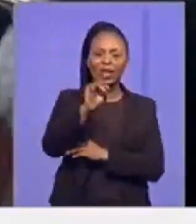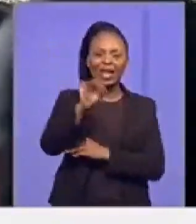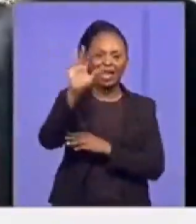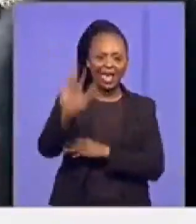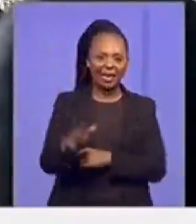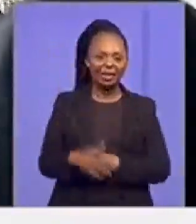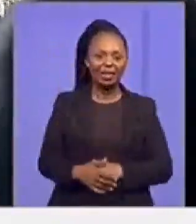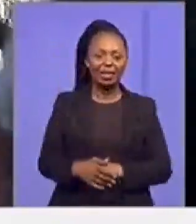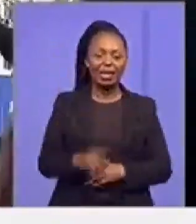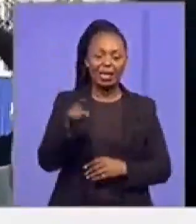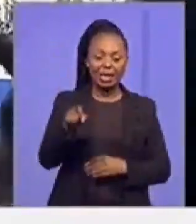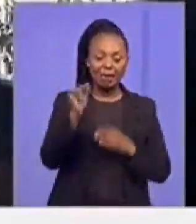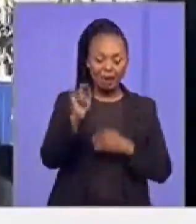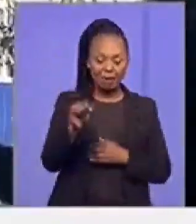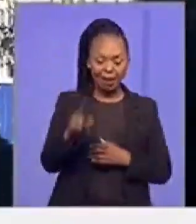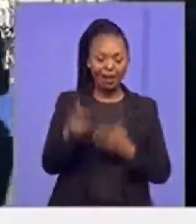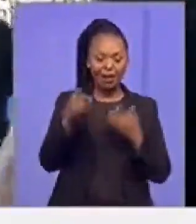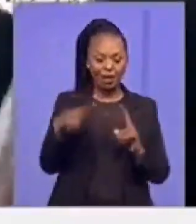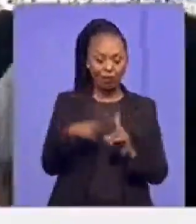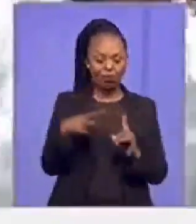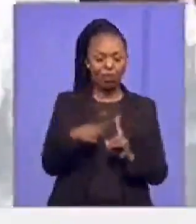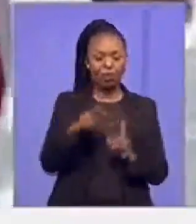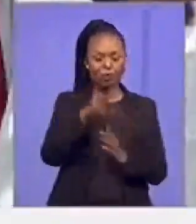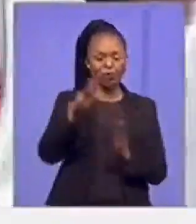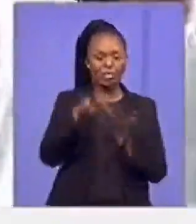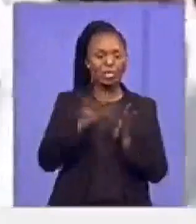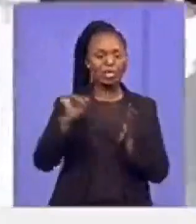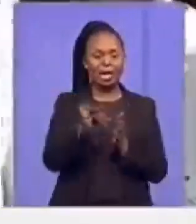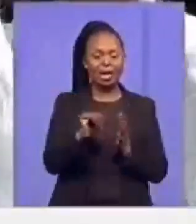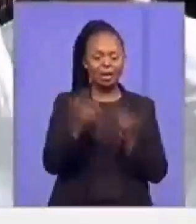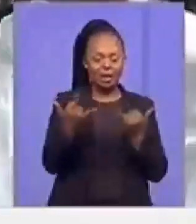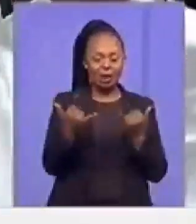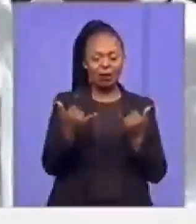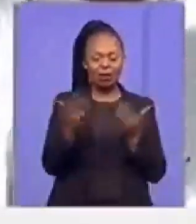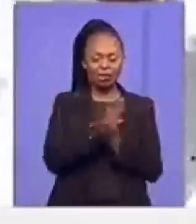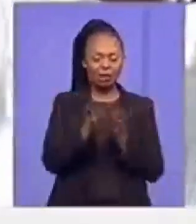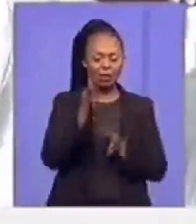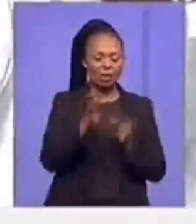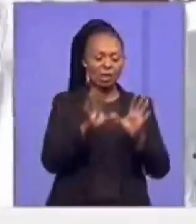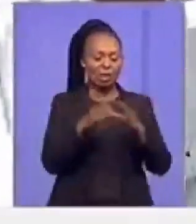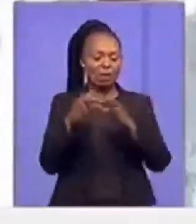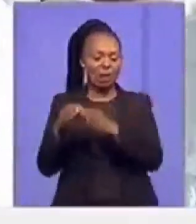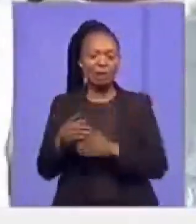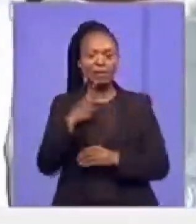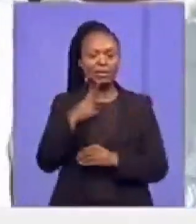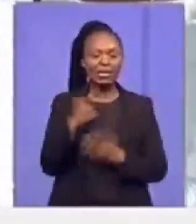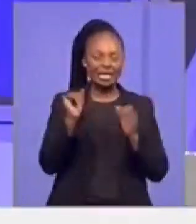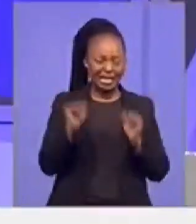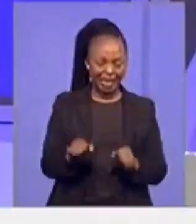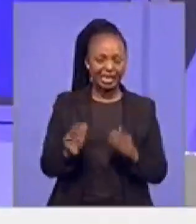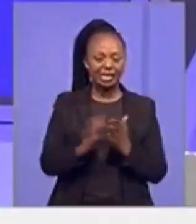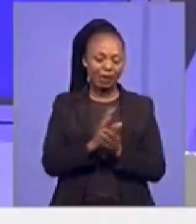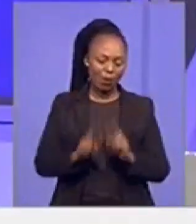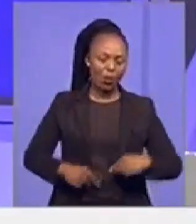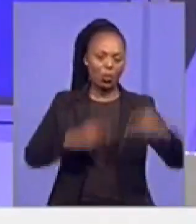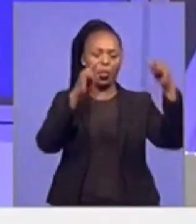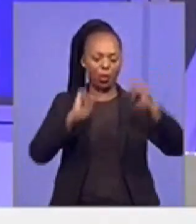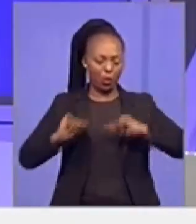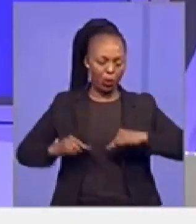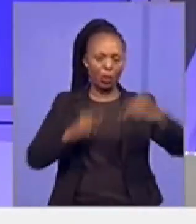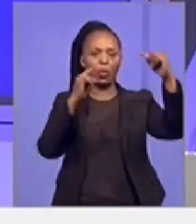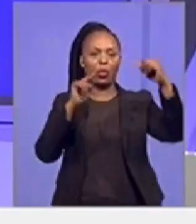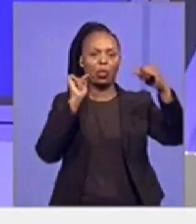ke ka bofutshwanyane maikutlo a neng a bua haholo ke mekga ya bohanyetso hore le hoja ba ne ba sa dumelane ka maikutlo hangata jalo ka ha